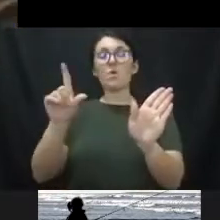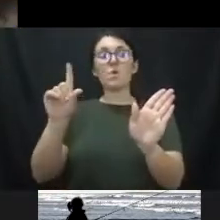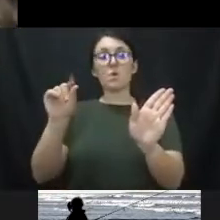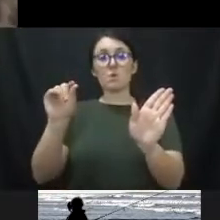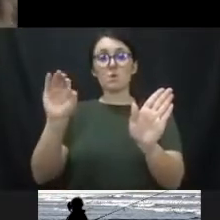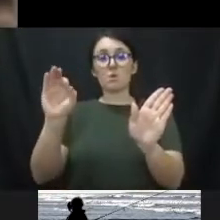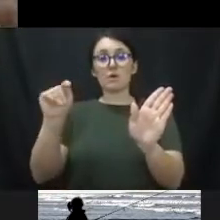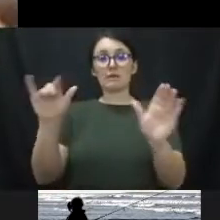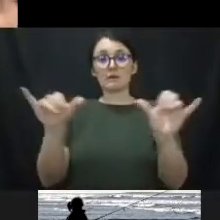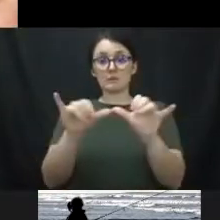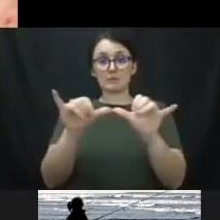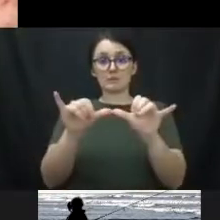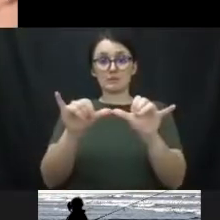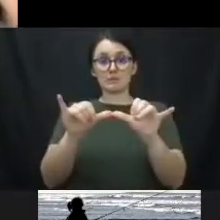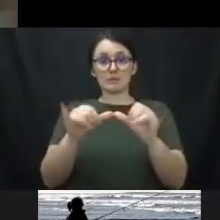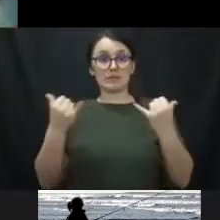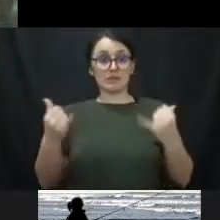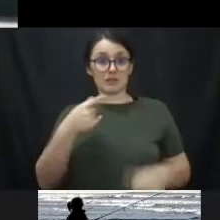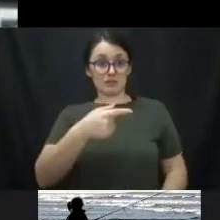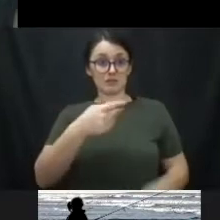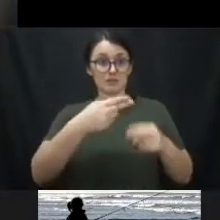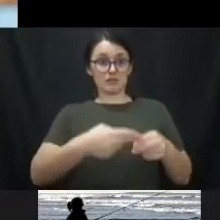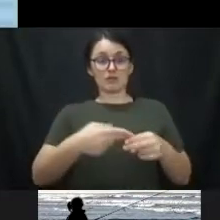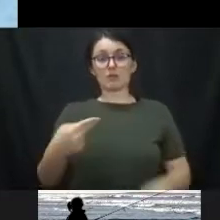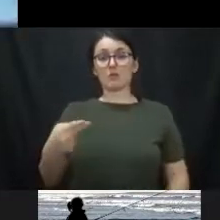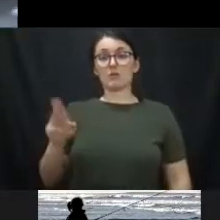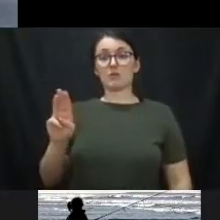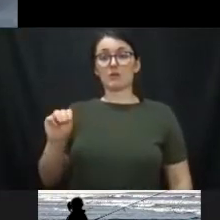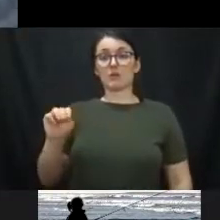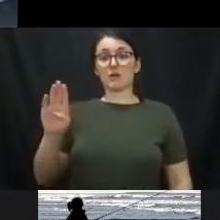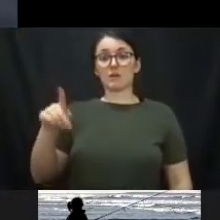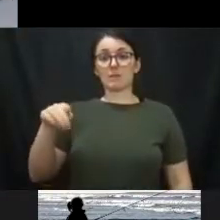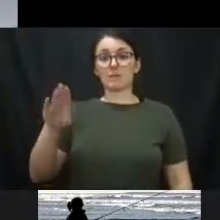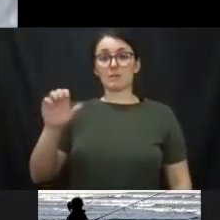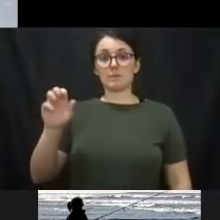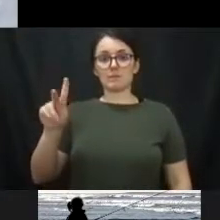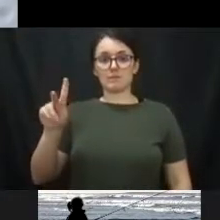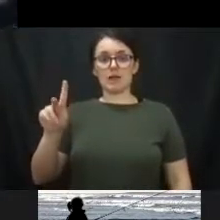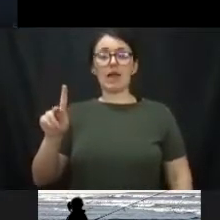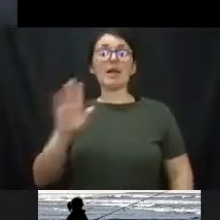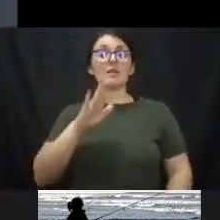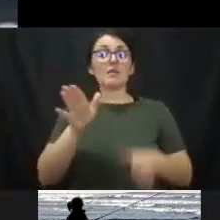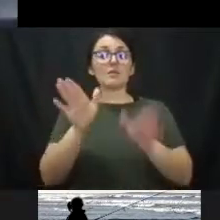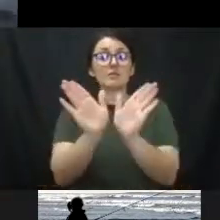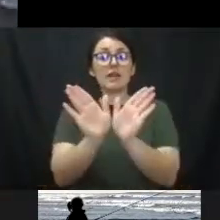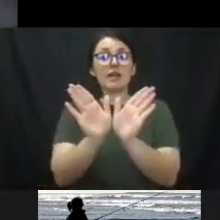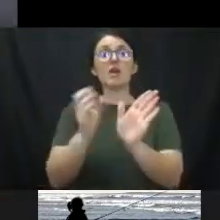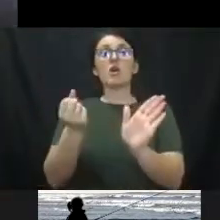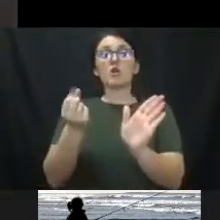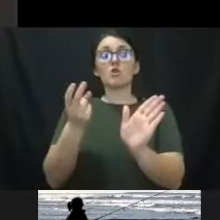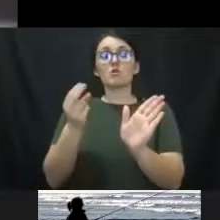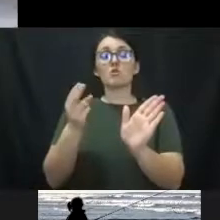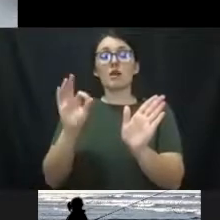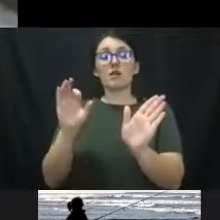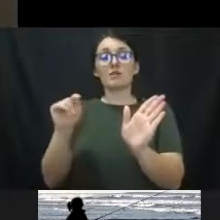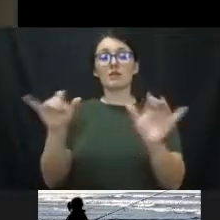here, we have a humpback, a 12-foot tail. We have a gray with a 10-foot tail and an